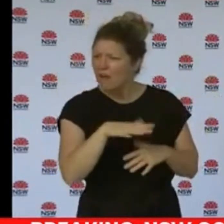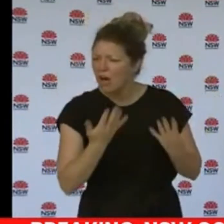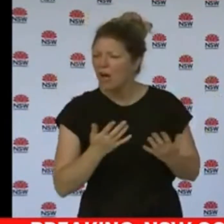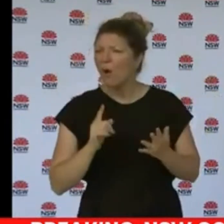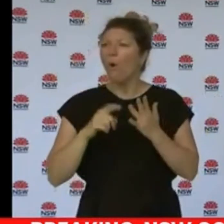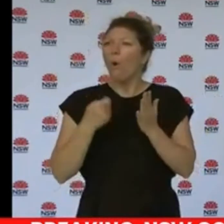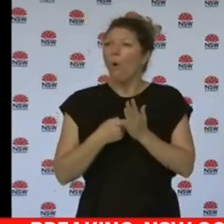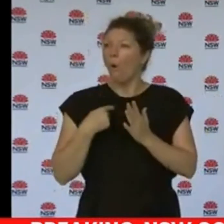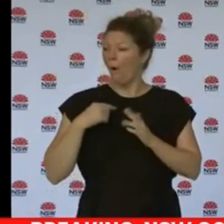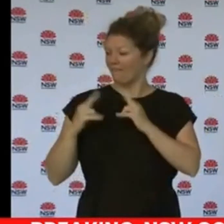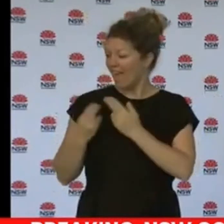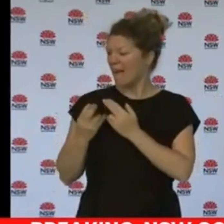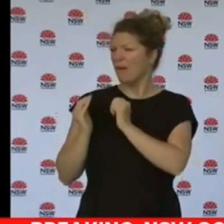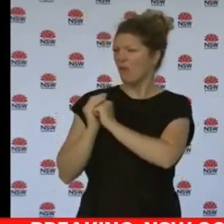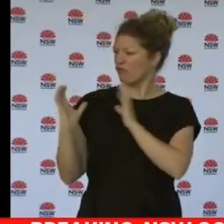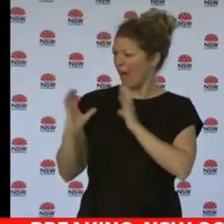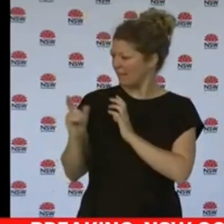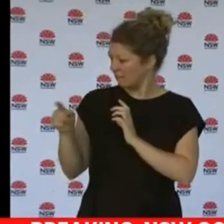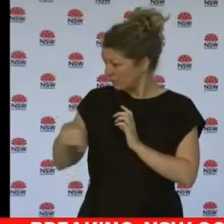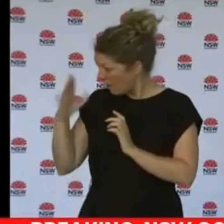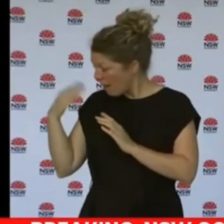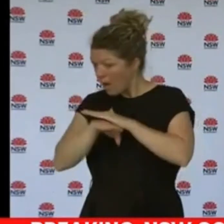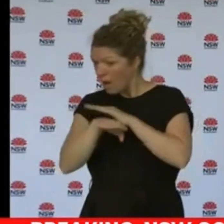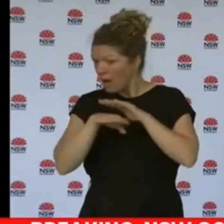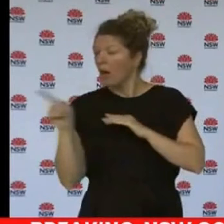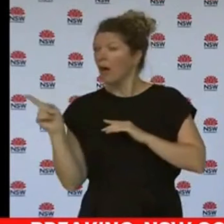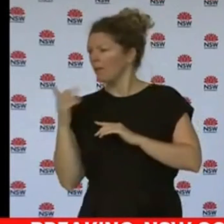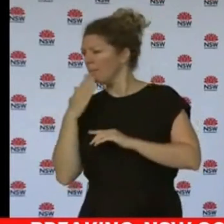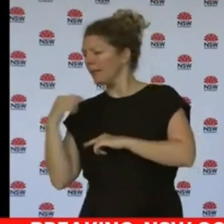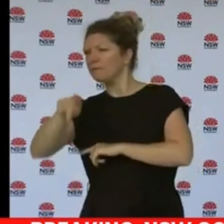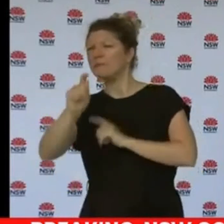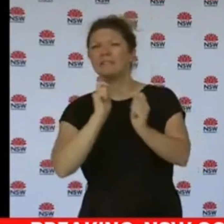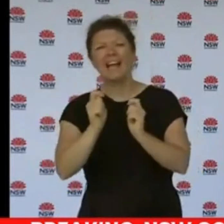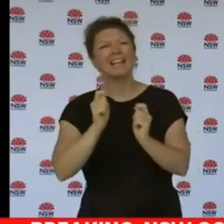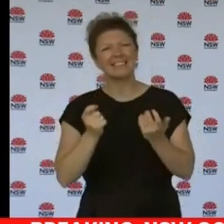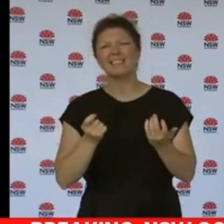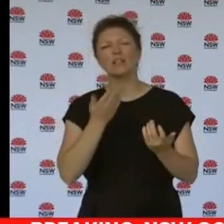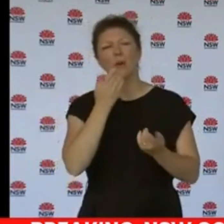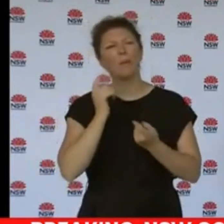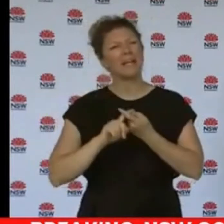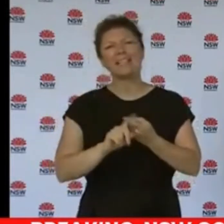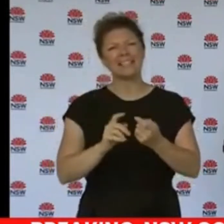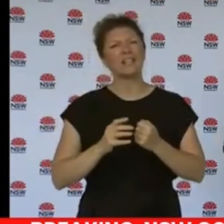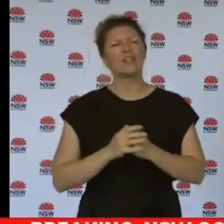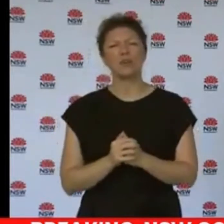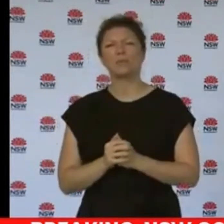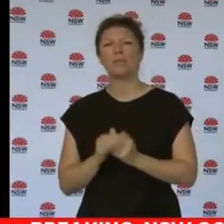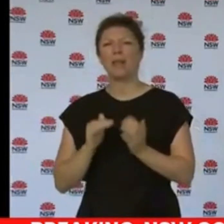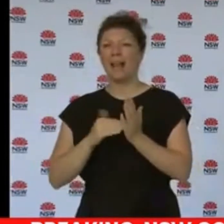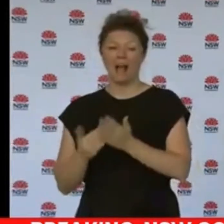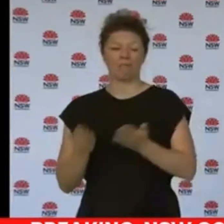the people we're interacting with have the disease. I'll now ask Dr. Chant to give her daily medical update and then we'll open up for questions. Thank